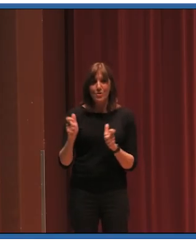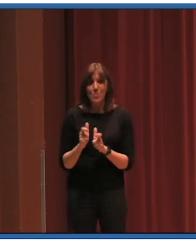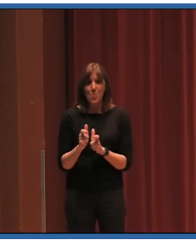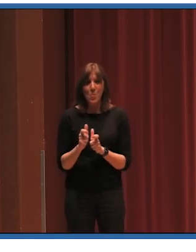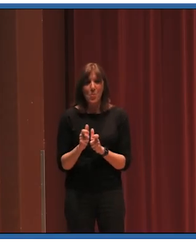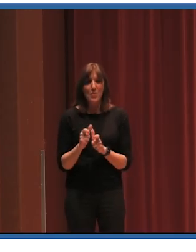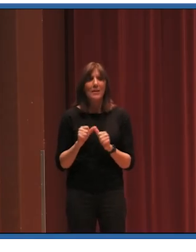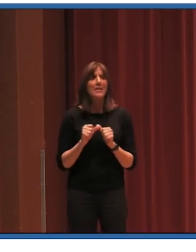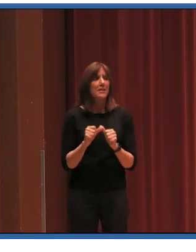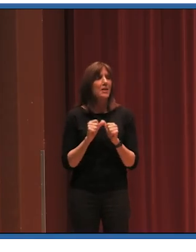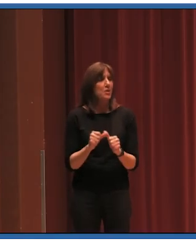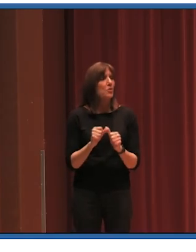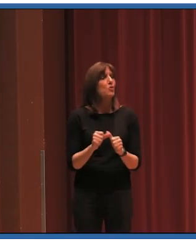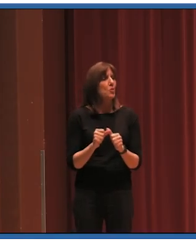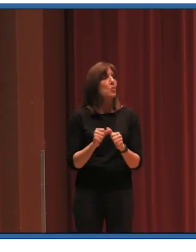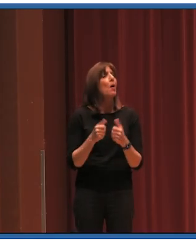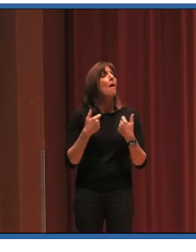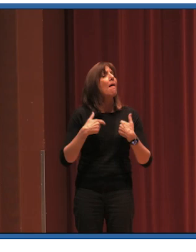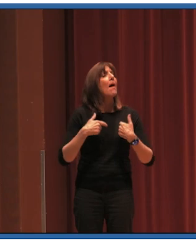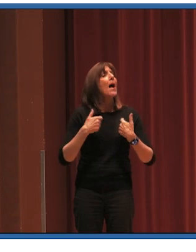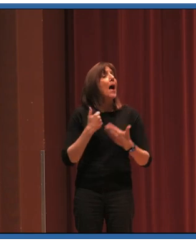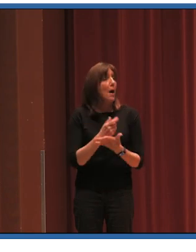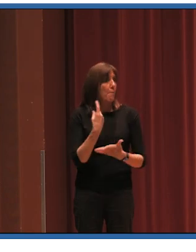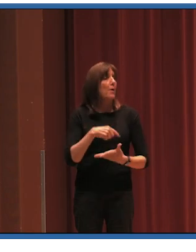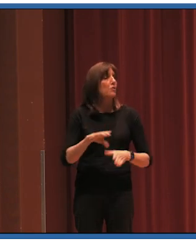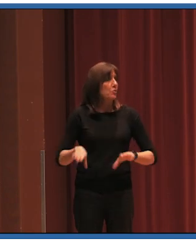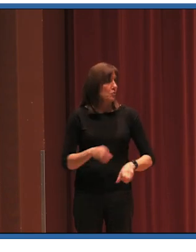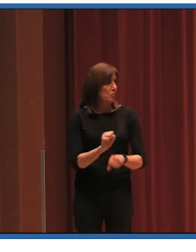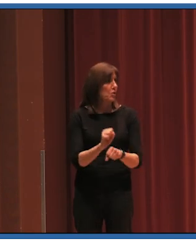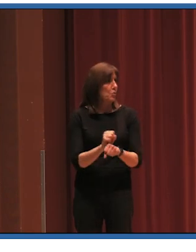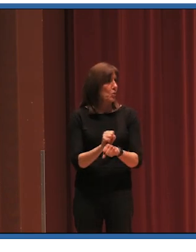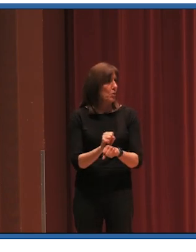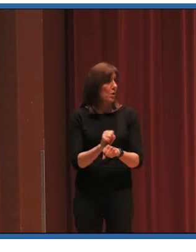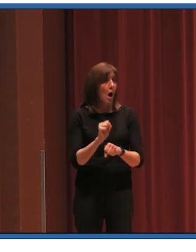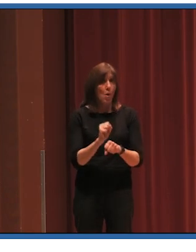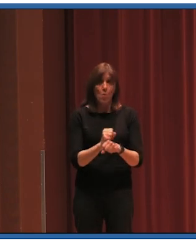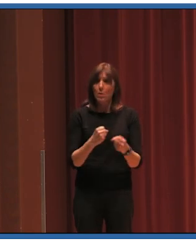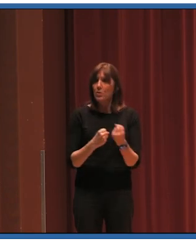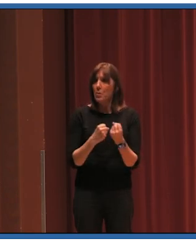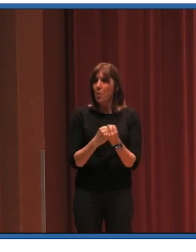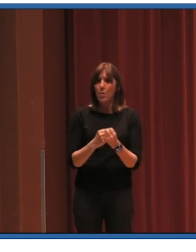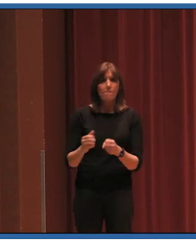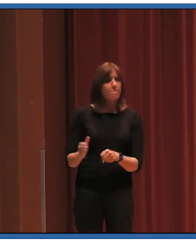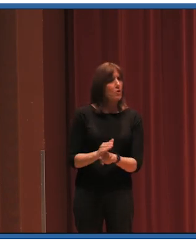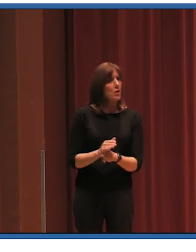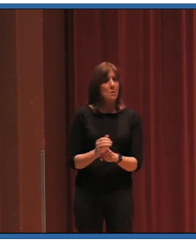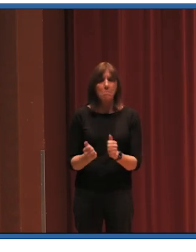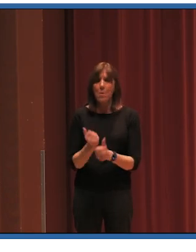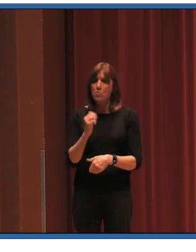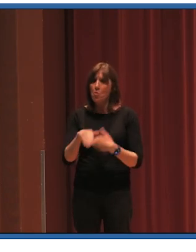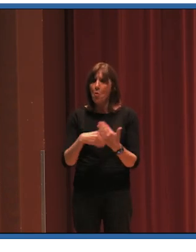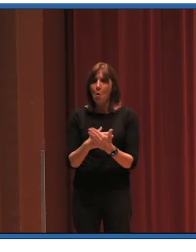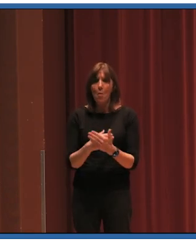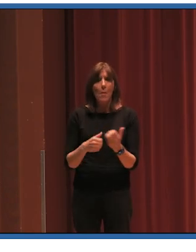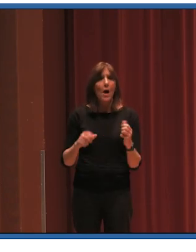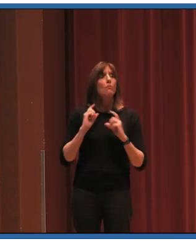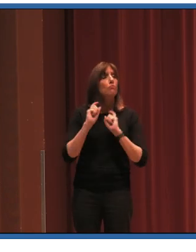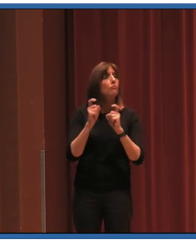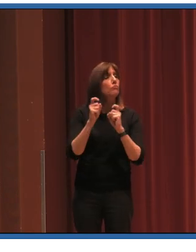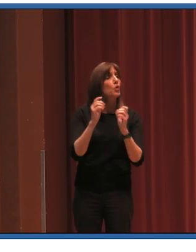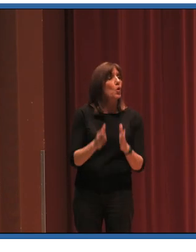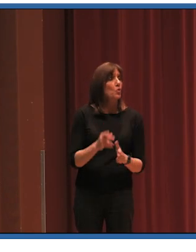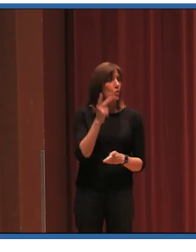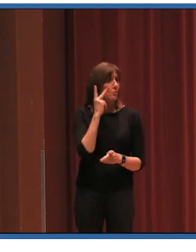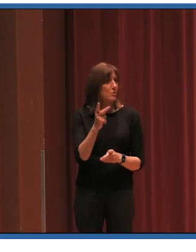enable programming like this. Our work is supported almost entirely by donors who see and value the impact in